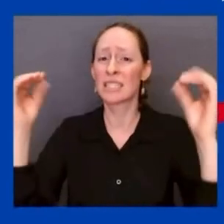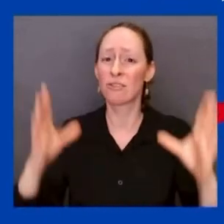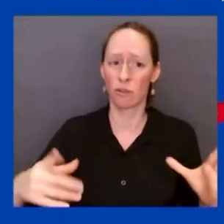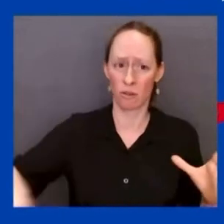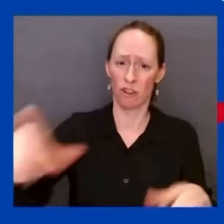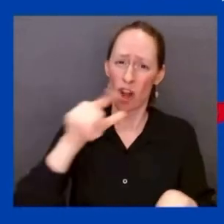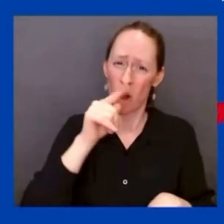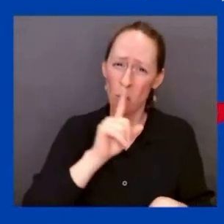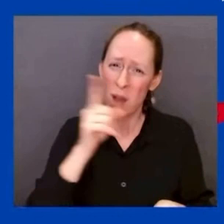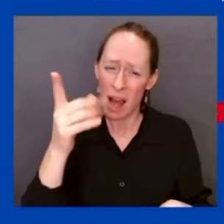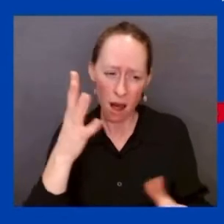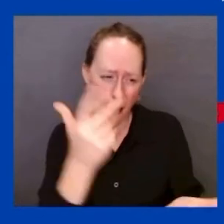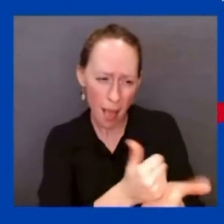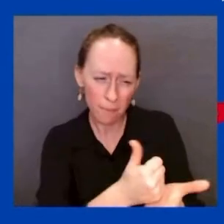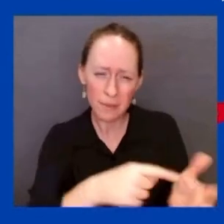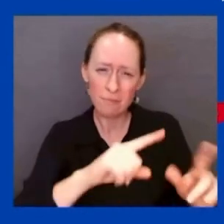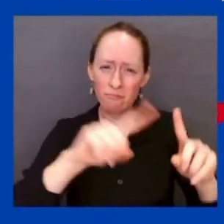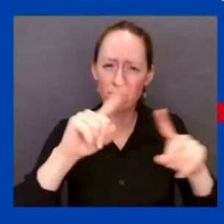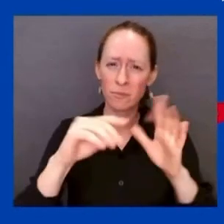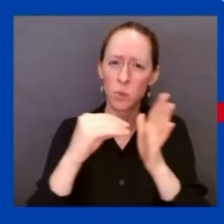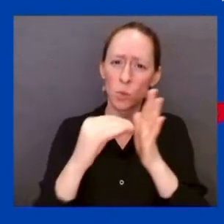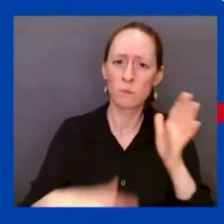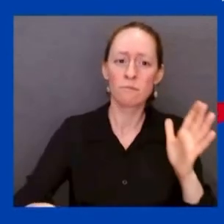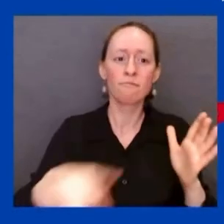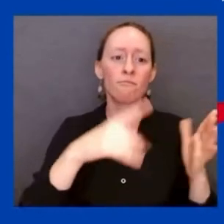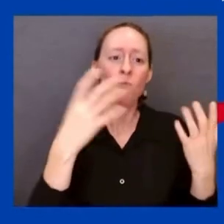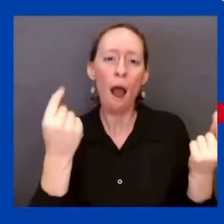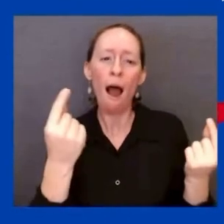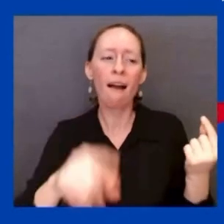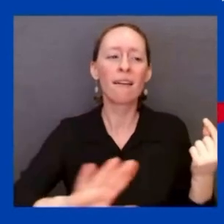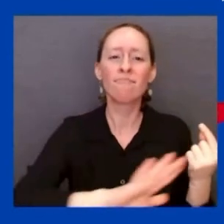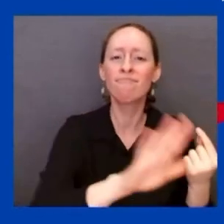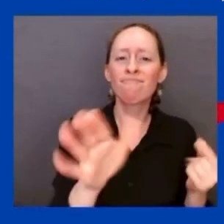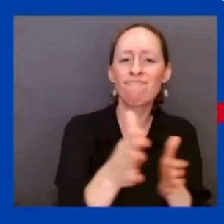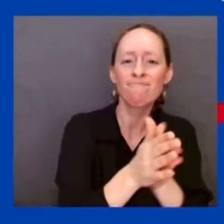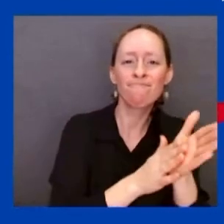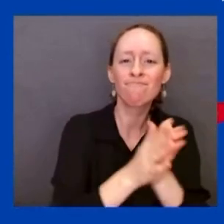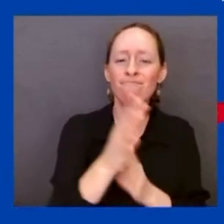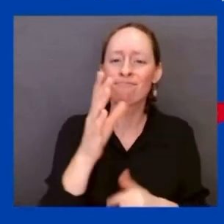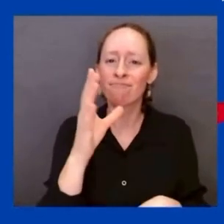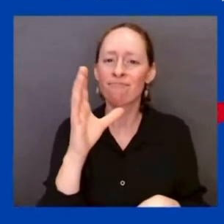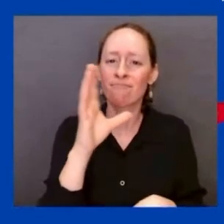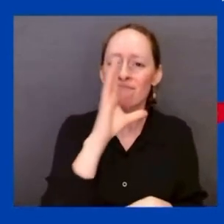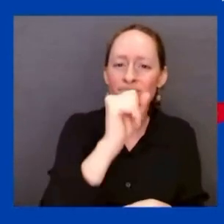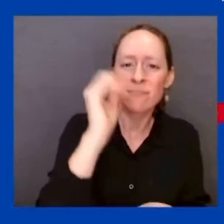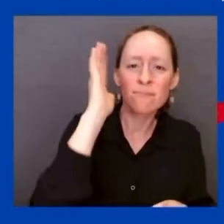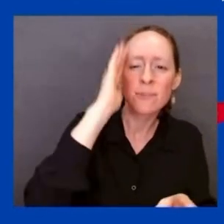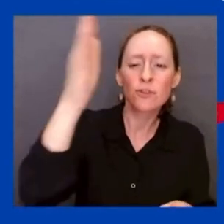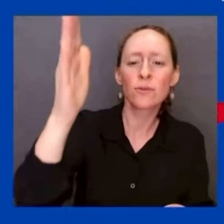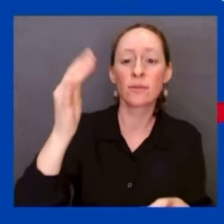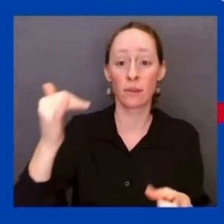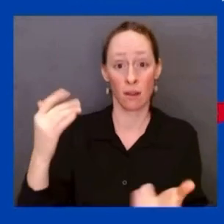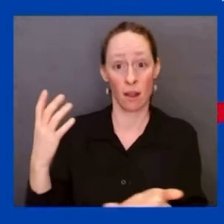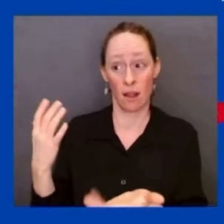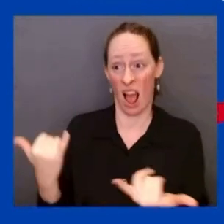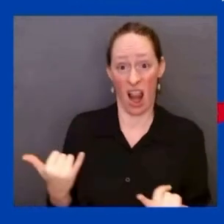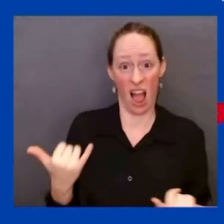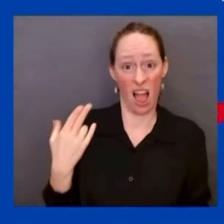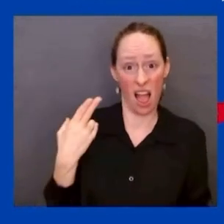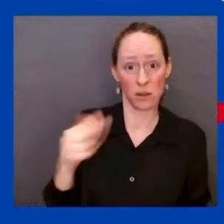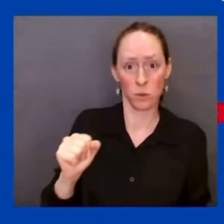they're creating opportunities to learn about computers and electric vehicles and wind turbines. You know, this is the